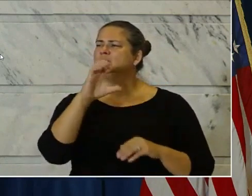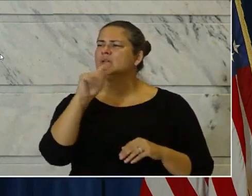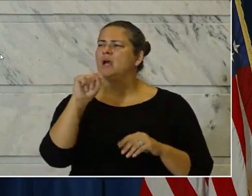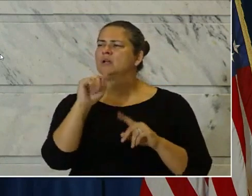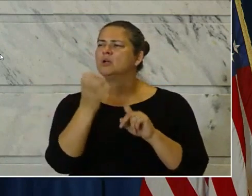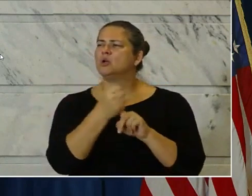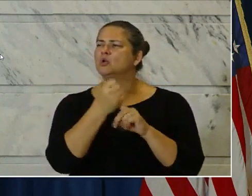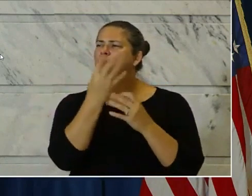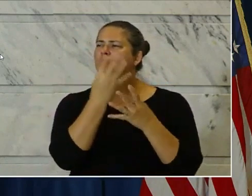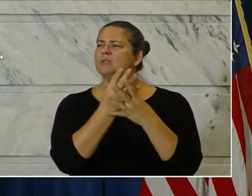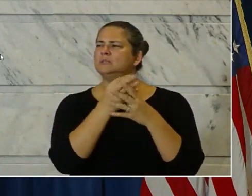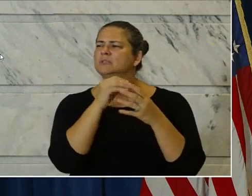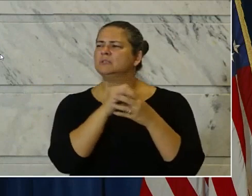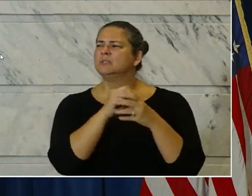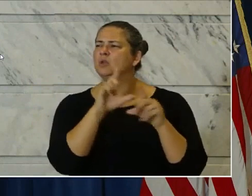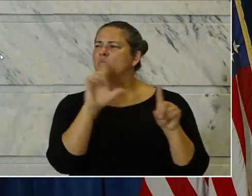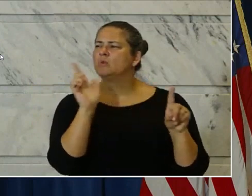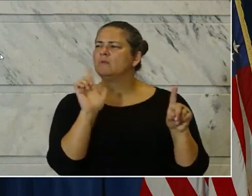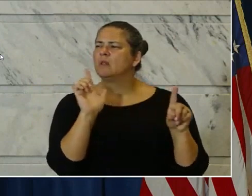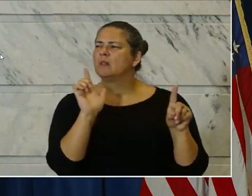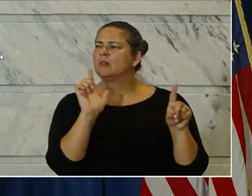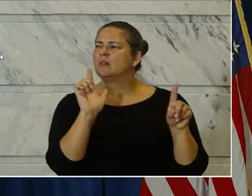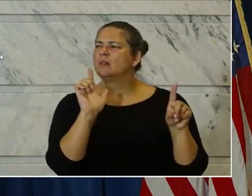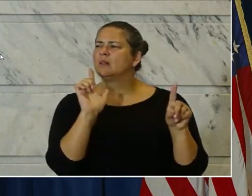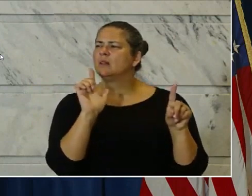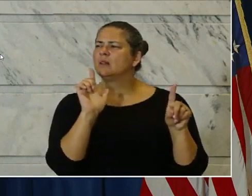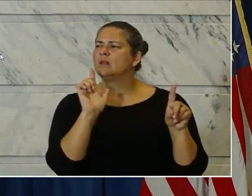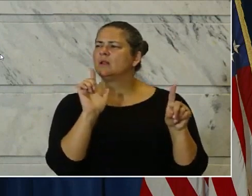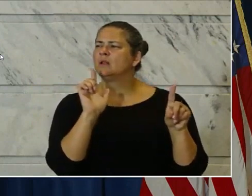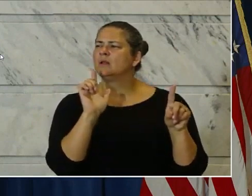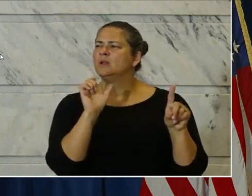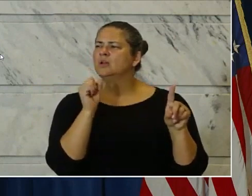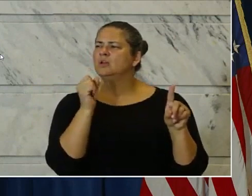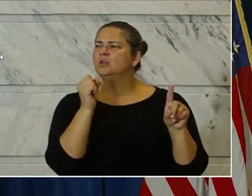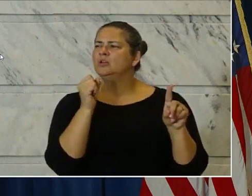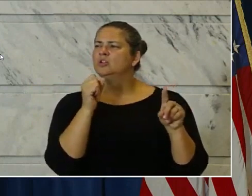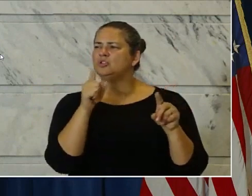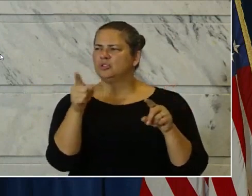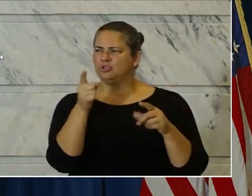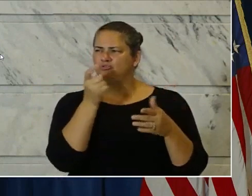with a felony rioting charge. I believe she still has what